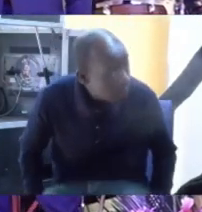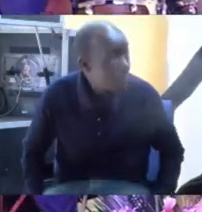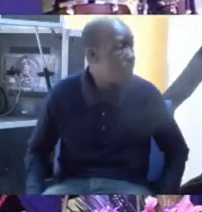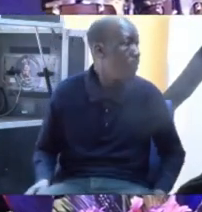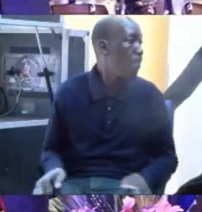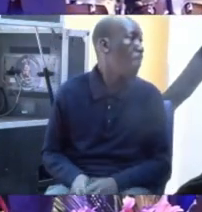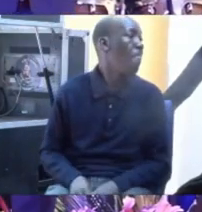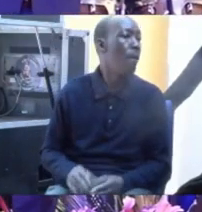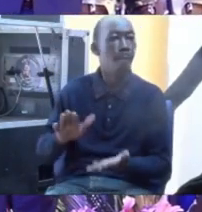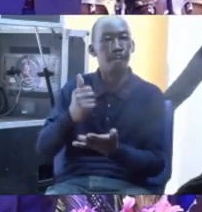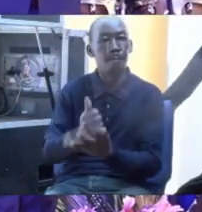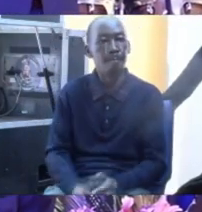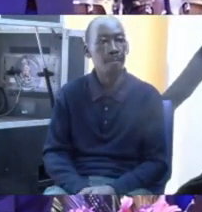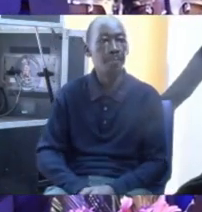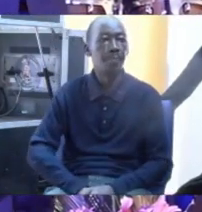Amen.